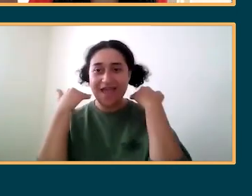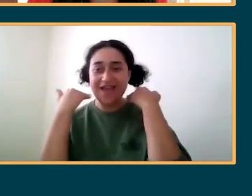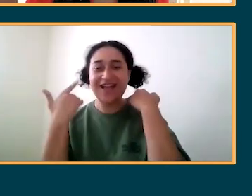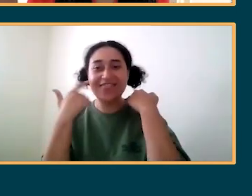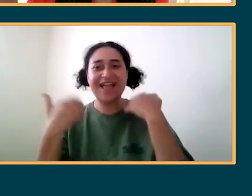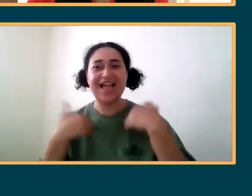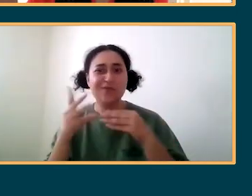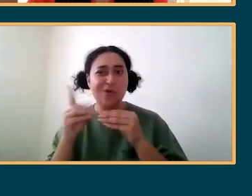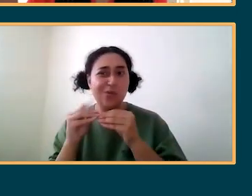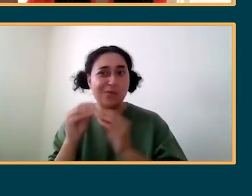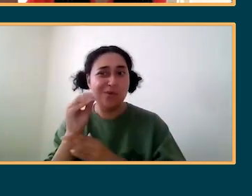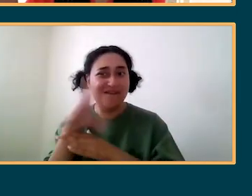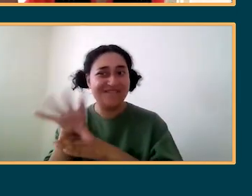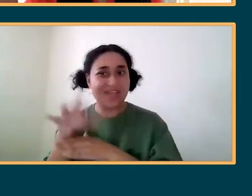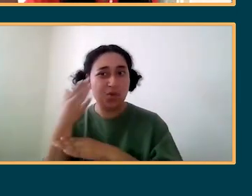this, maybe.